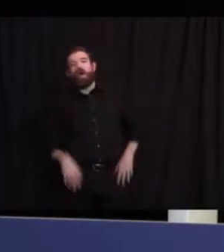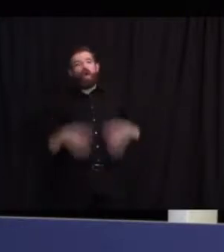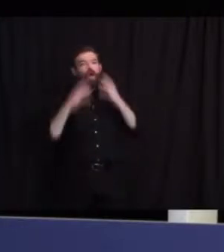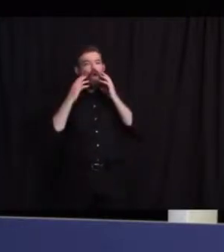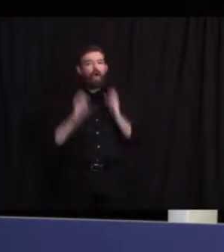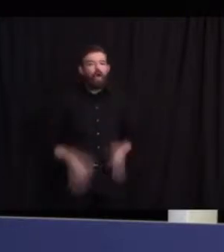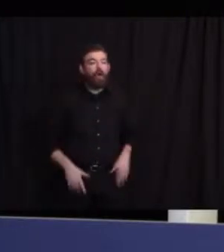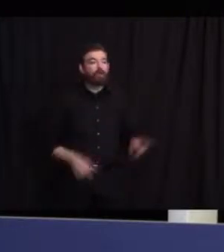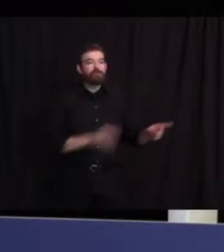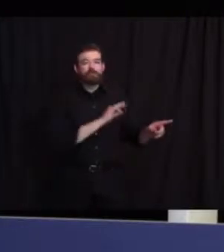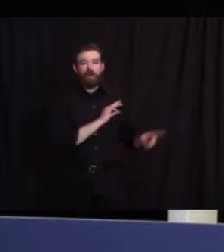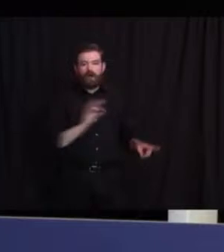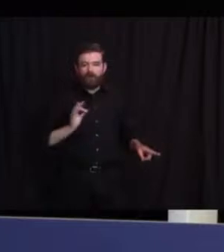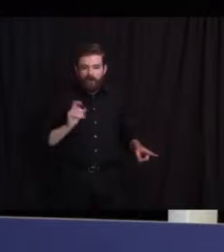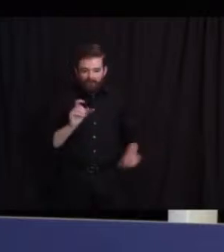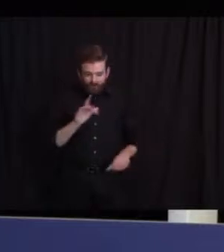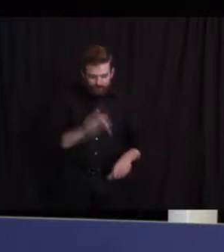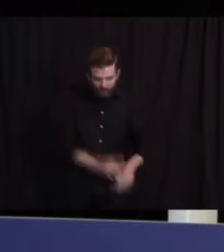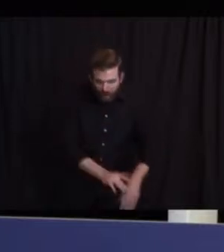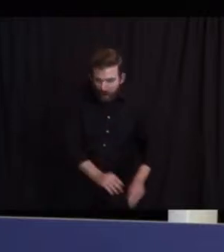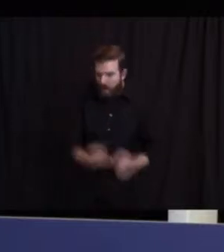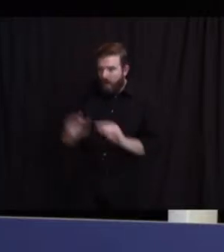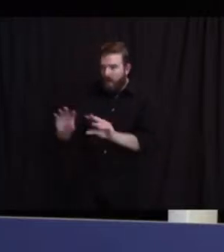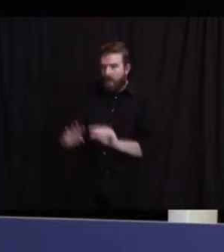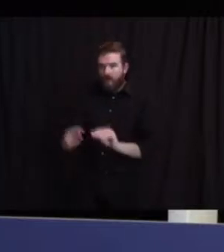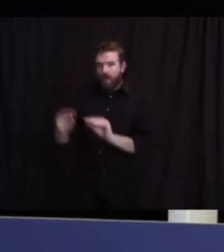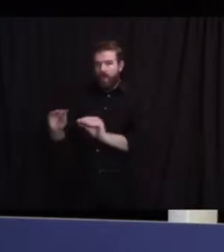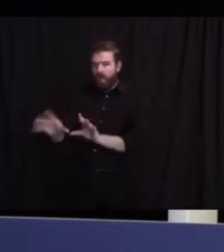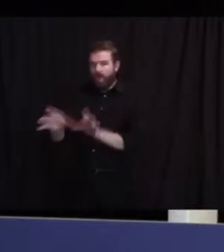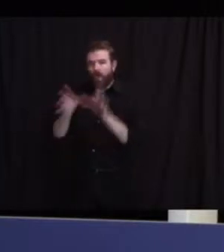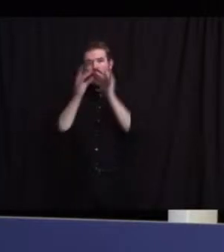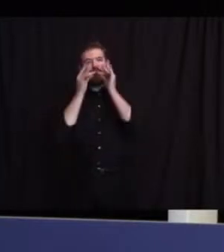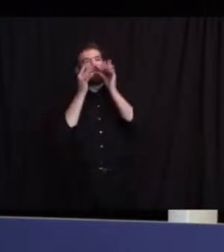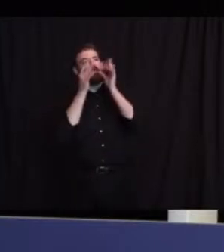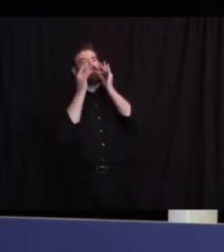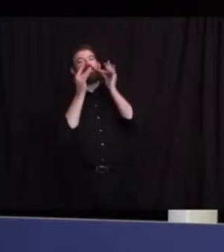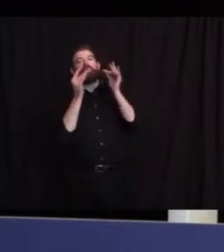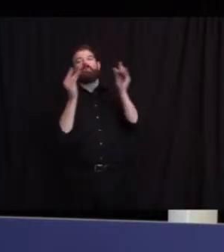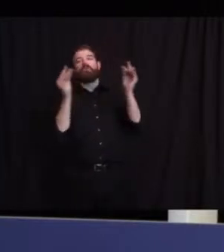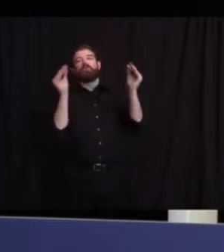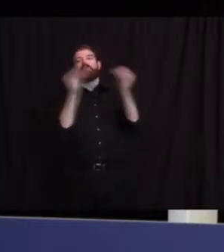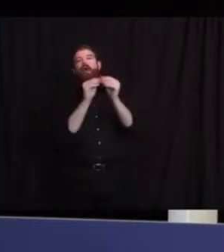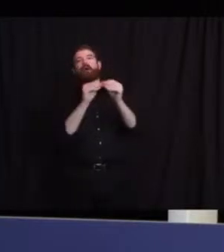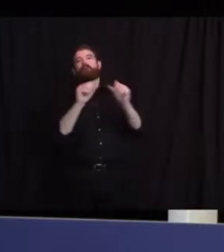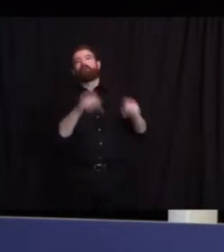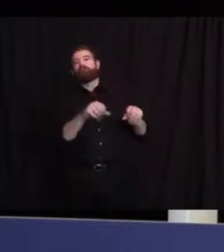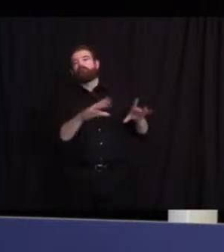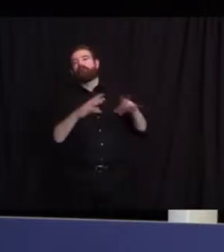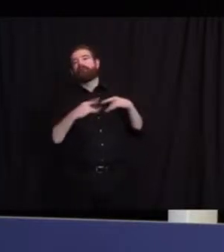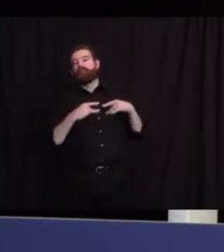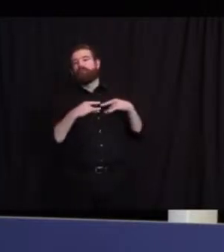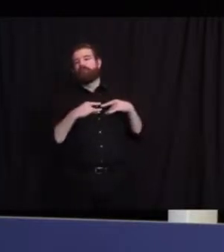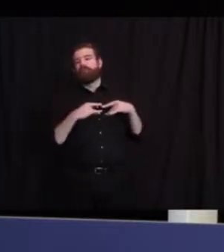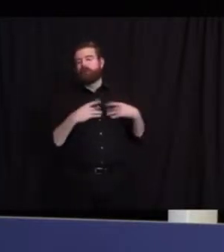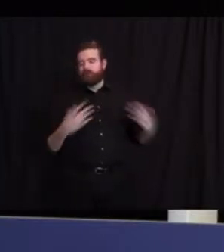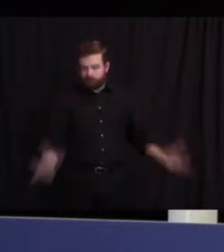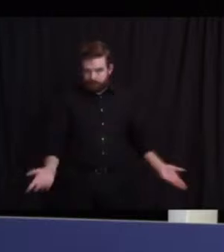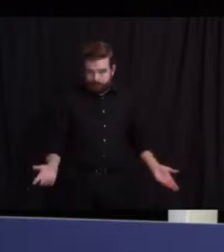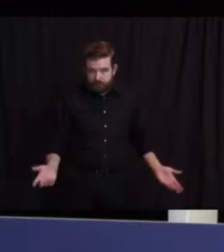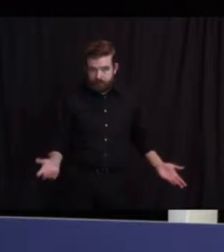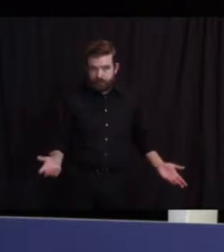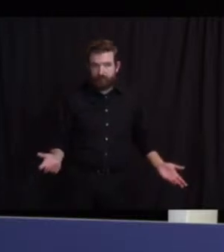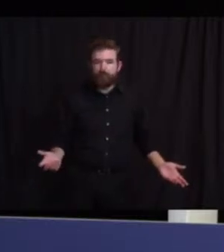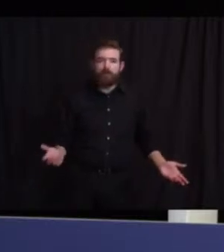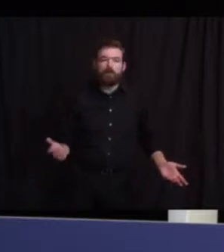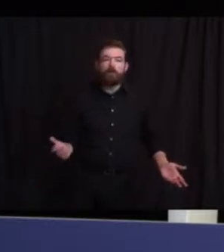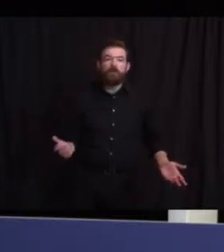like that could be riskier. And so, it will be recommended, and I think it's